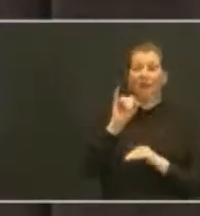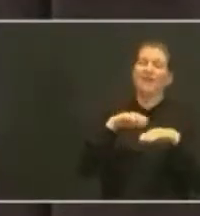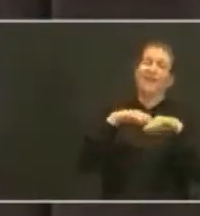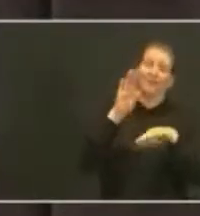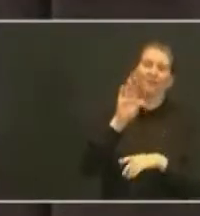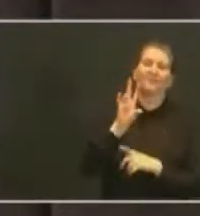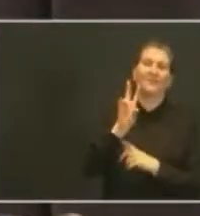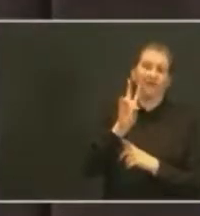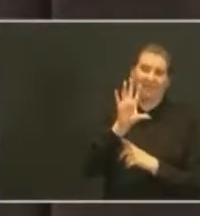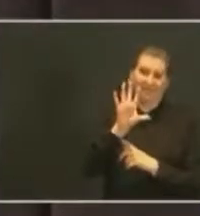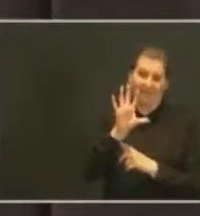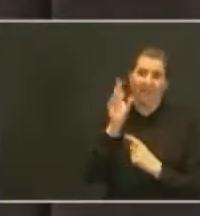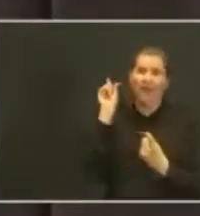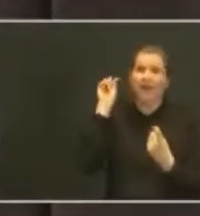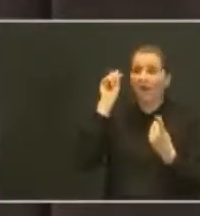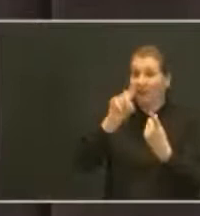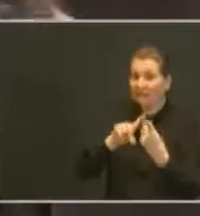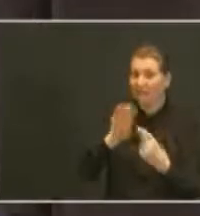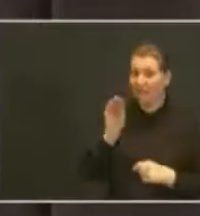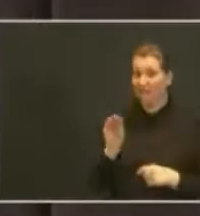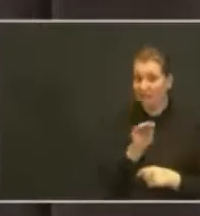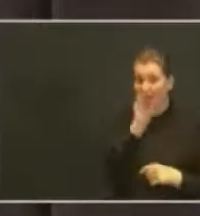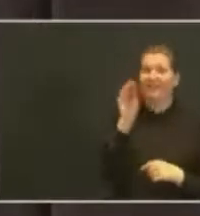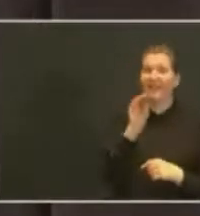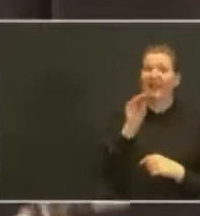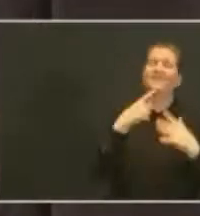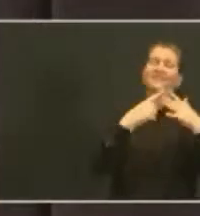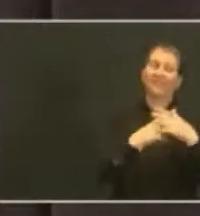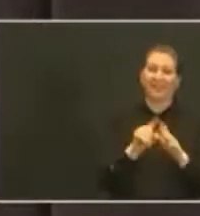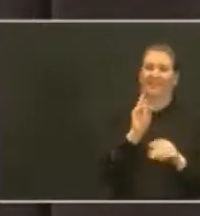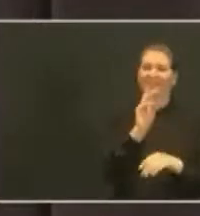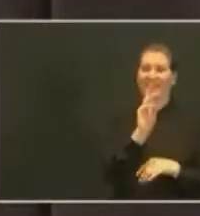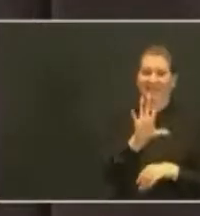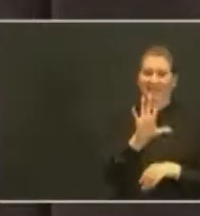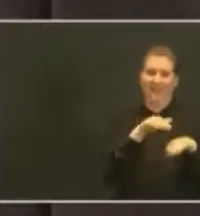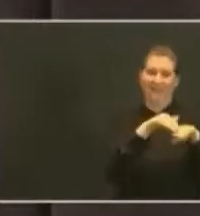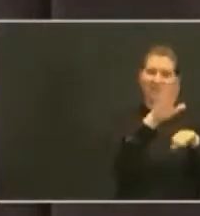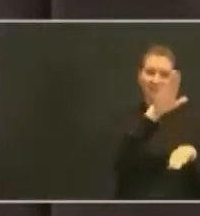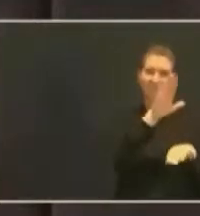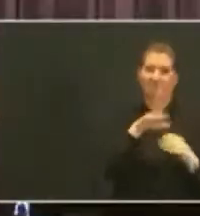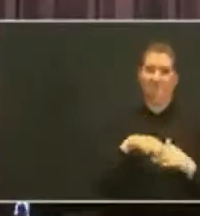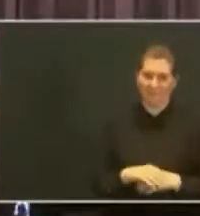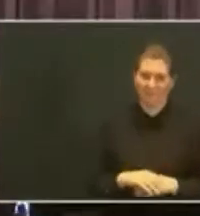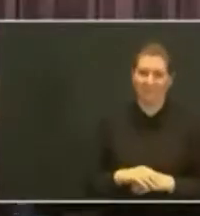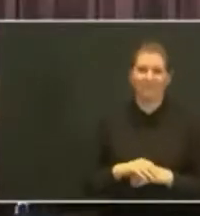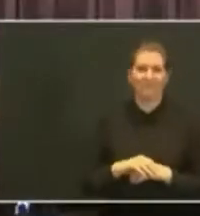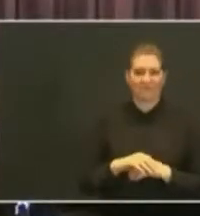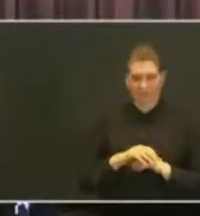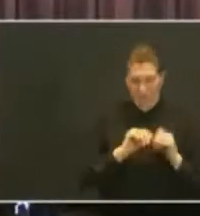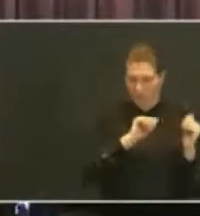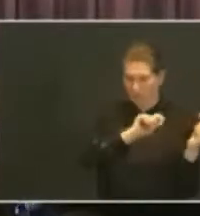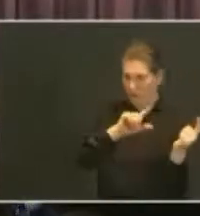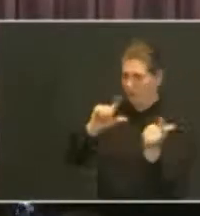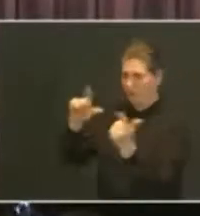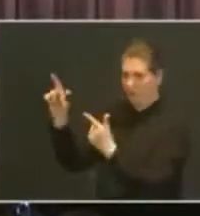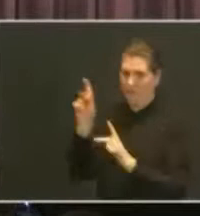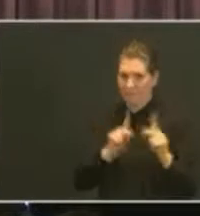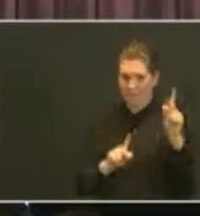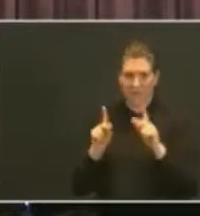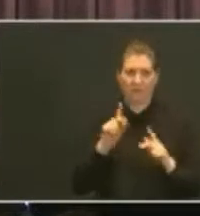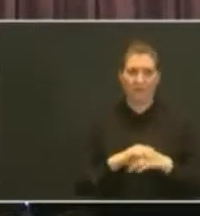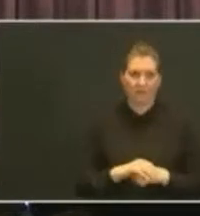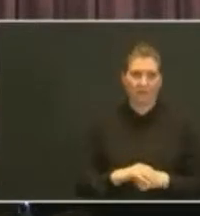Monday, and then 65 and older across all channels starting Monday. I'll toss this question out to